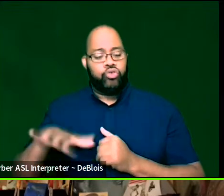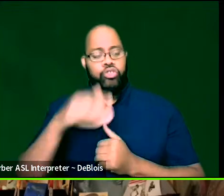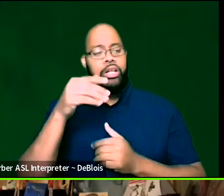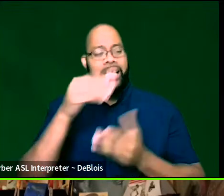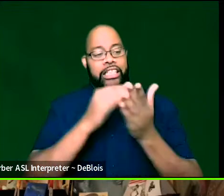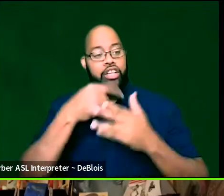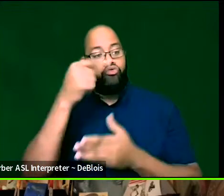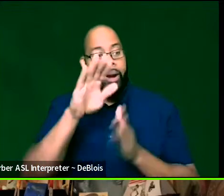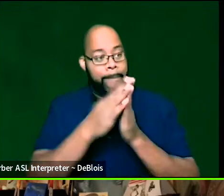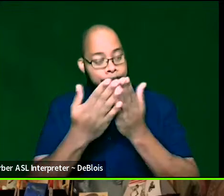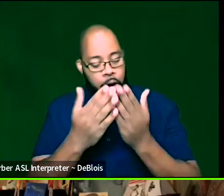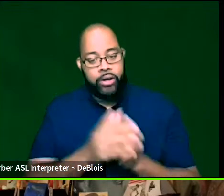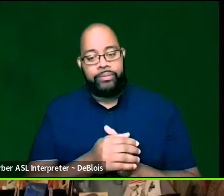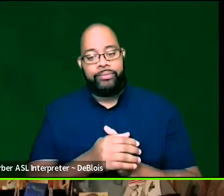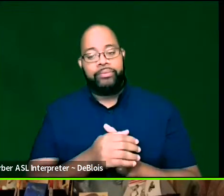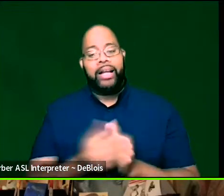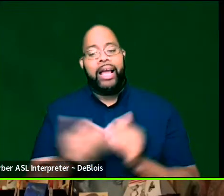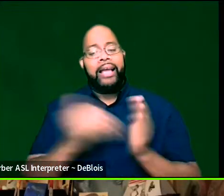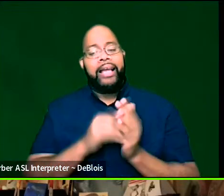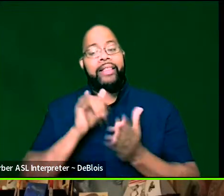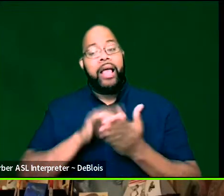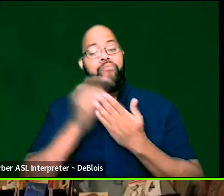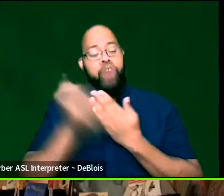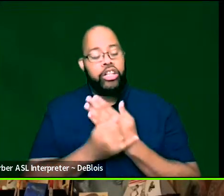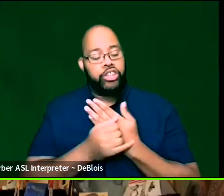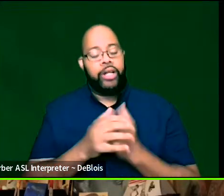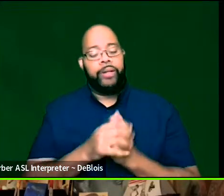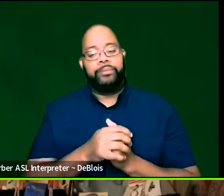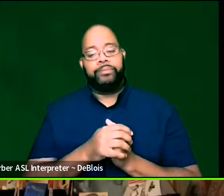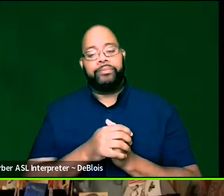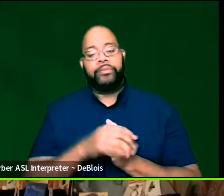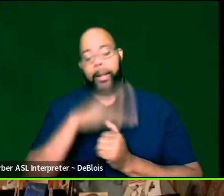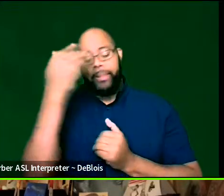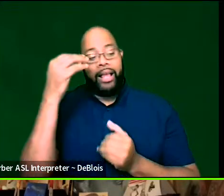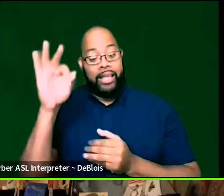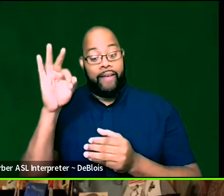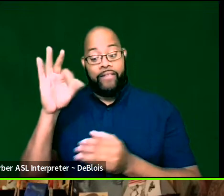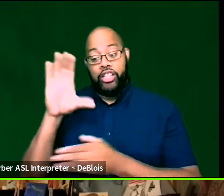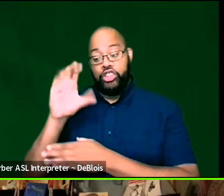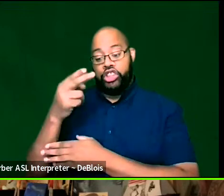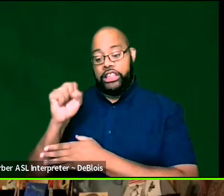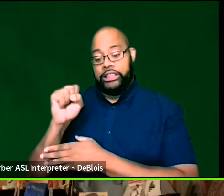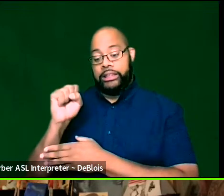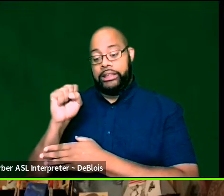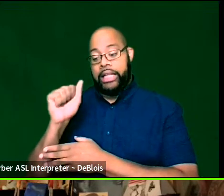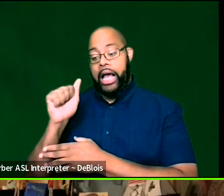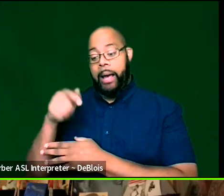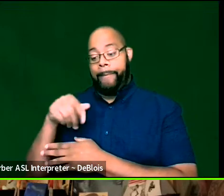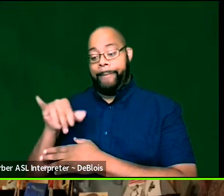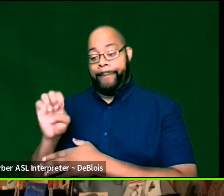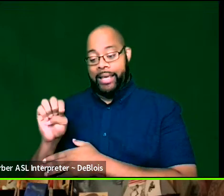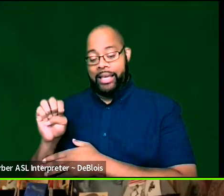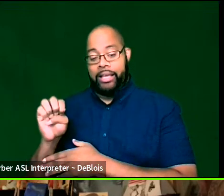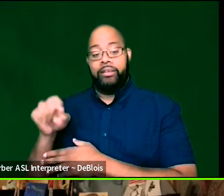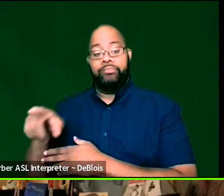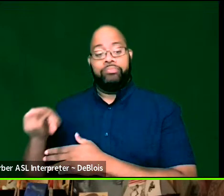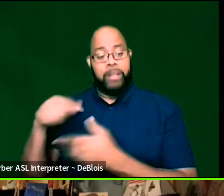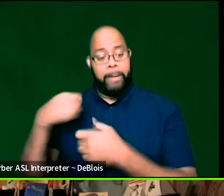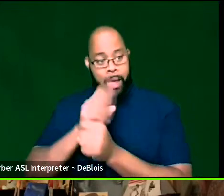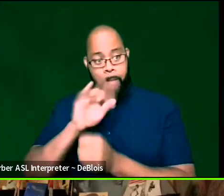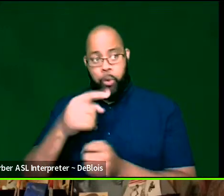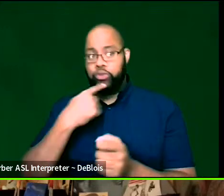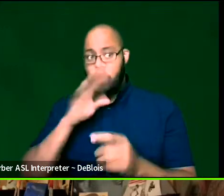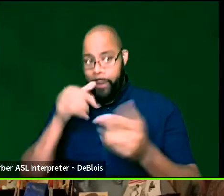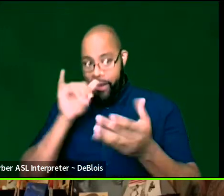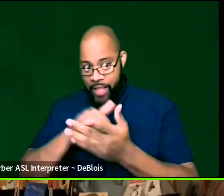Green Book. Again, and this project, Blacks of the Chesapeake, and this particular work that Dr. Boyd is making reference